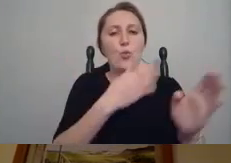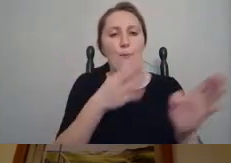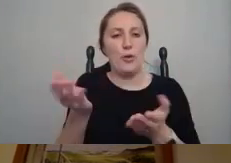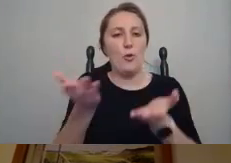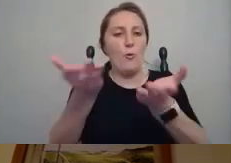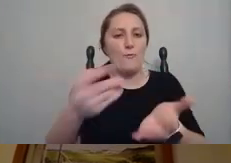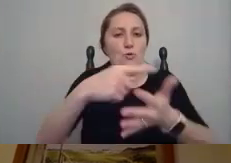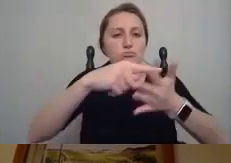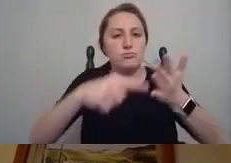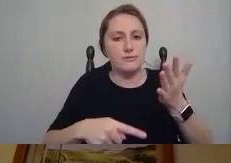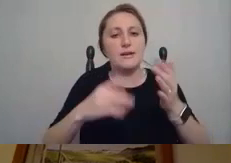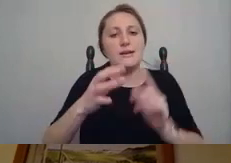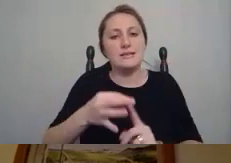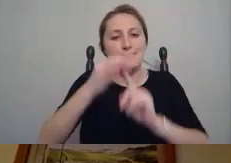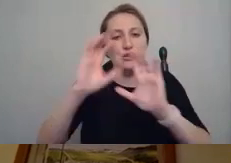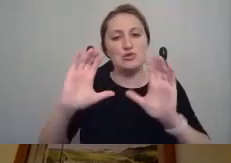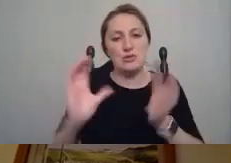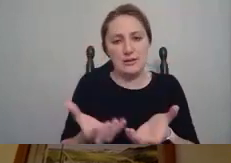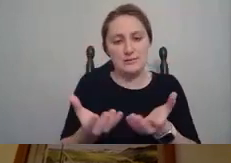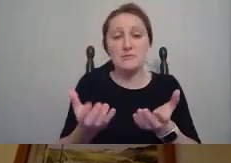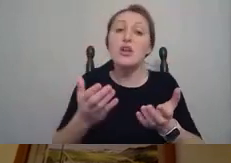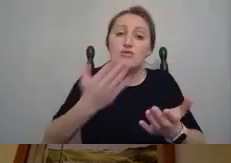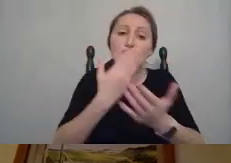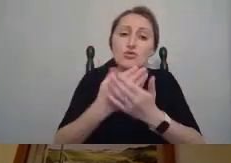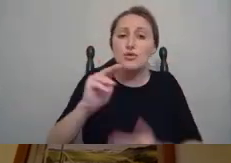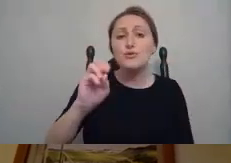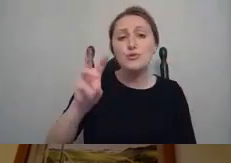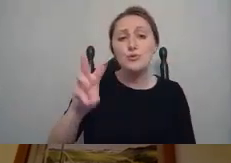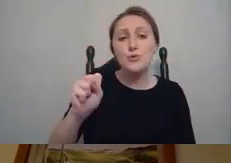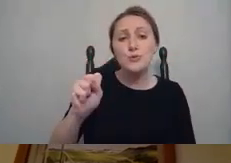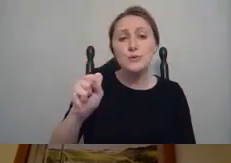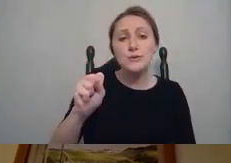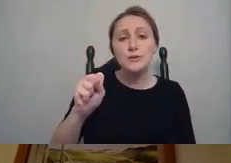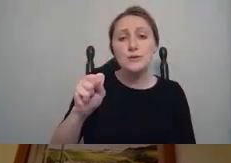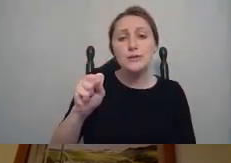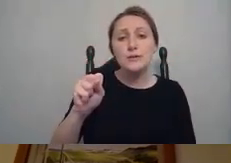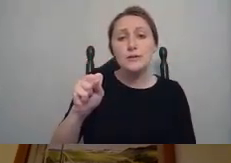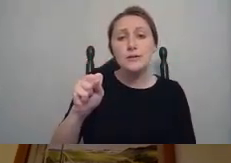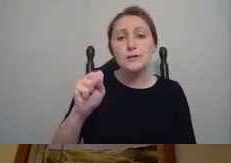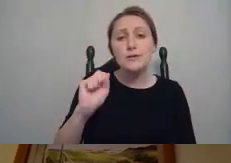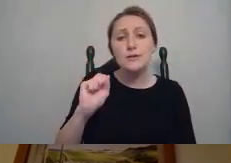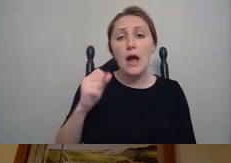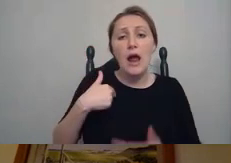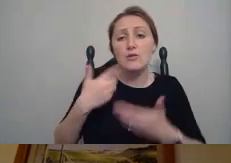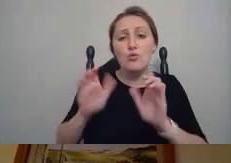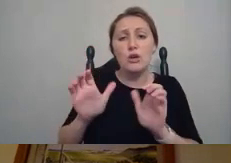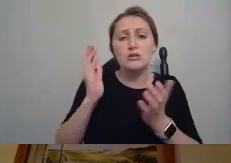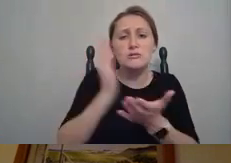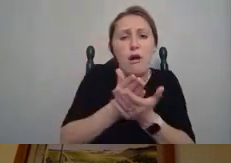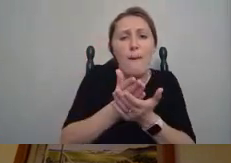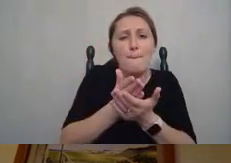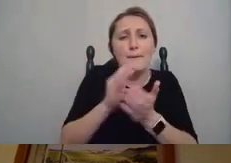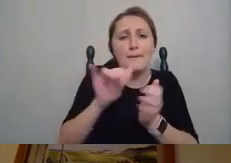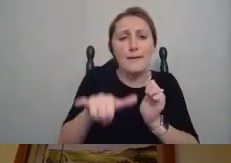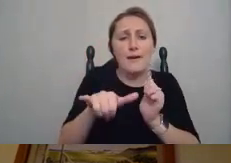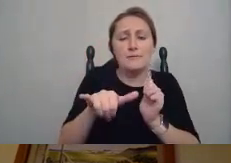our schedule going forward. And that's good news. Like, I really don't want to put a stop to that, even though we're learning